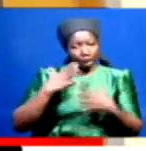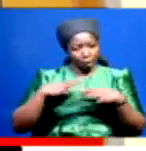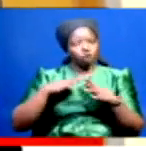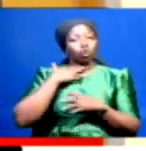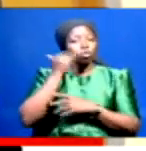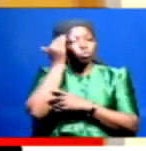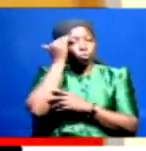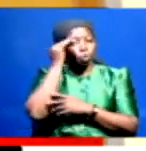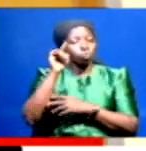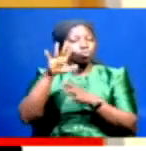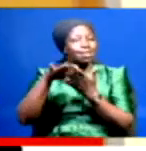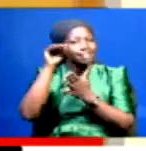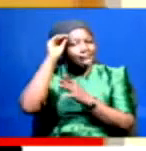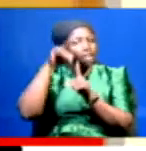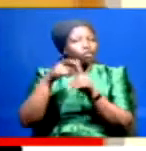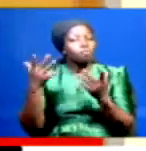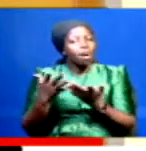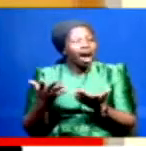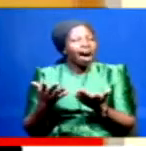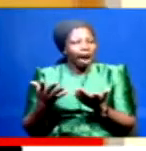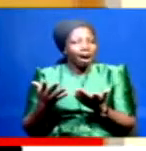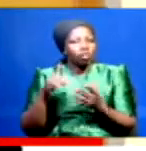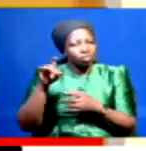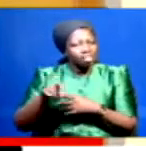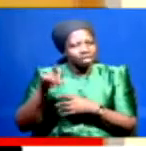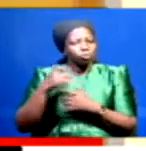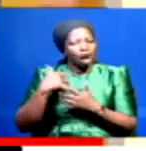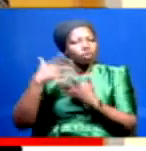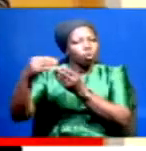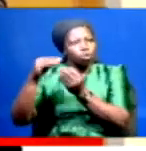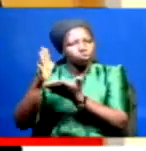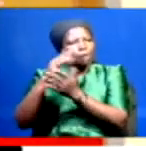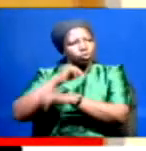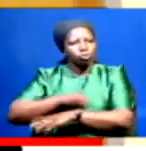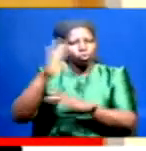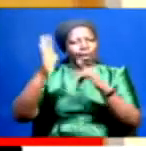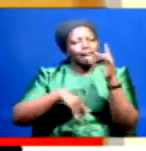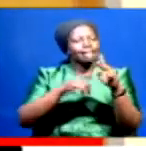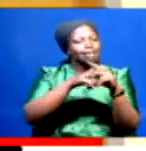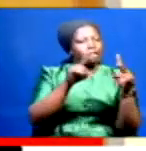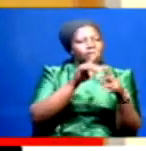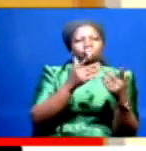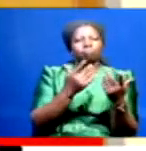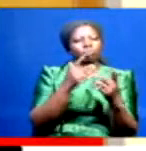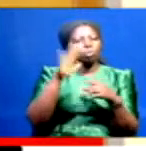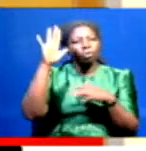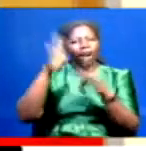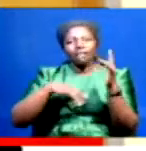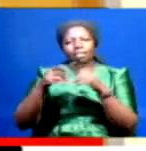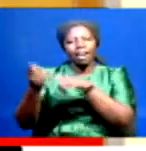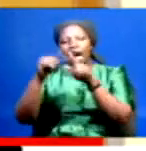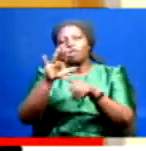get your doctrines from. You need to subscribe to some, you need to have gone to some school. You can't start from, you can't come from the bush. You